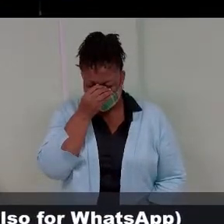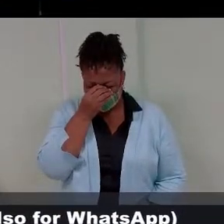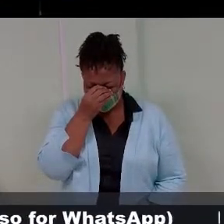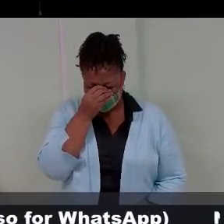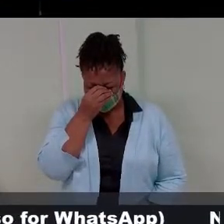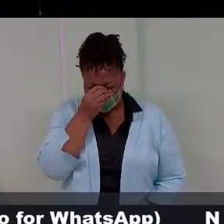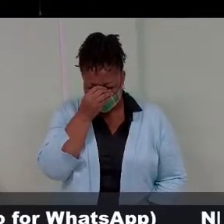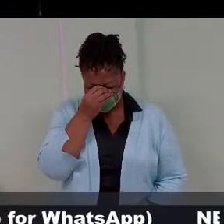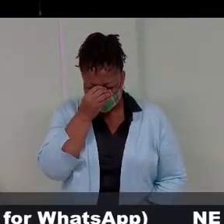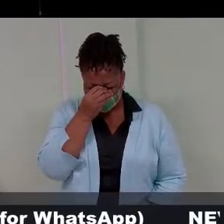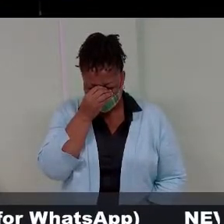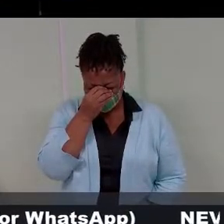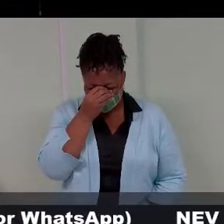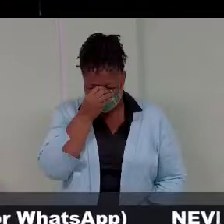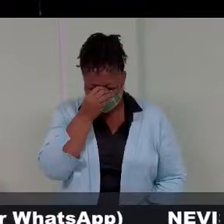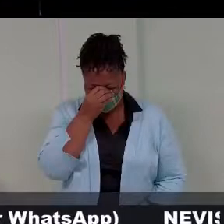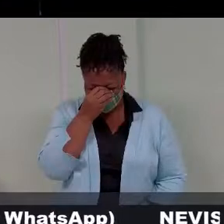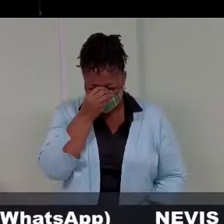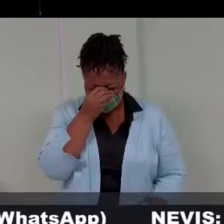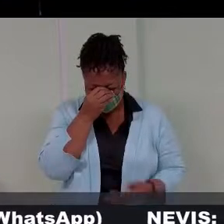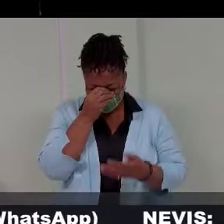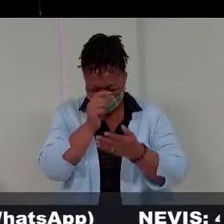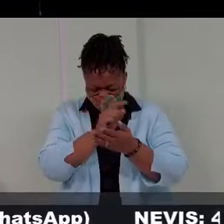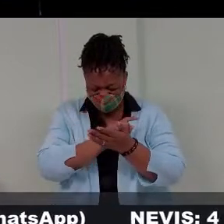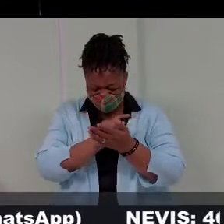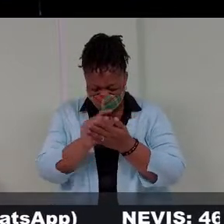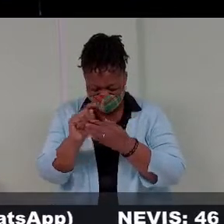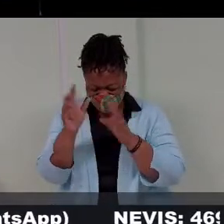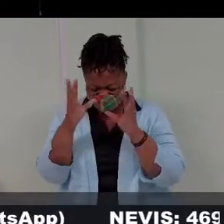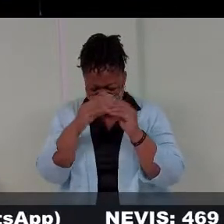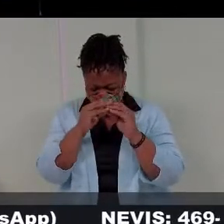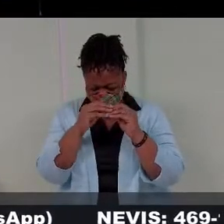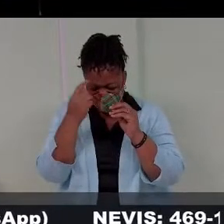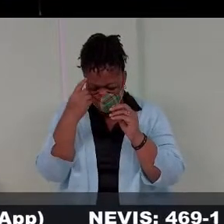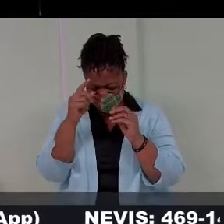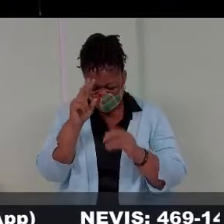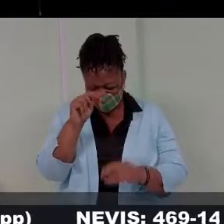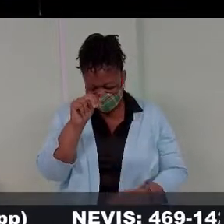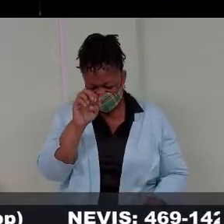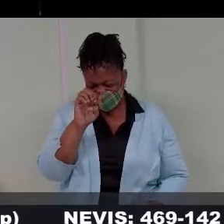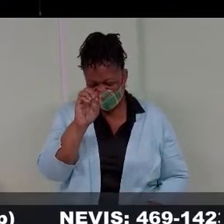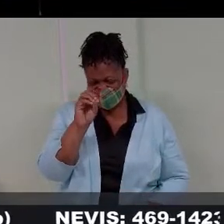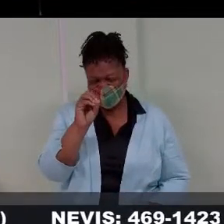briefing. My apologies, for the National Emergency Operations Center